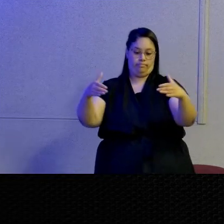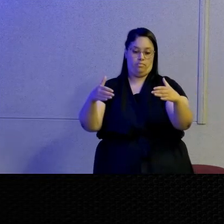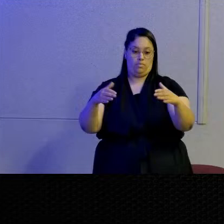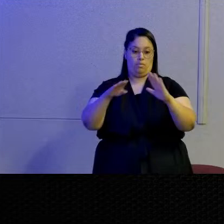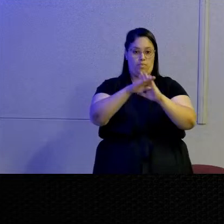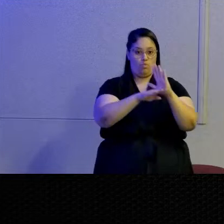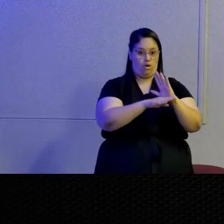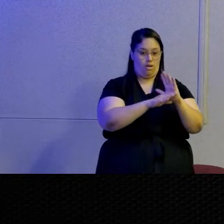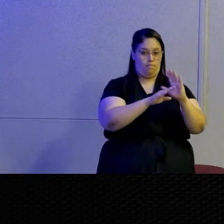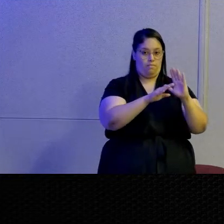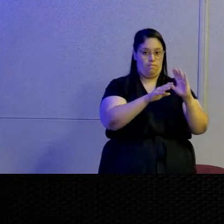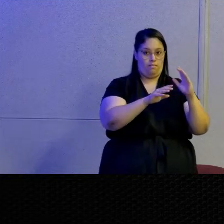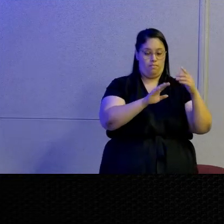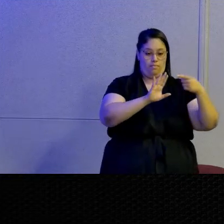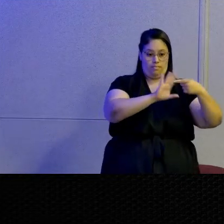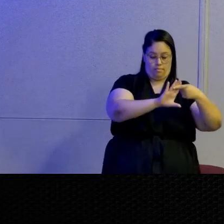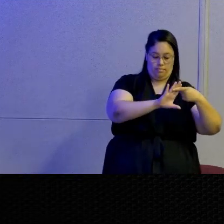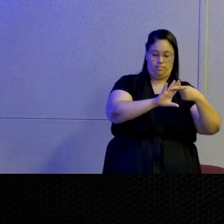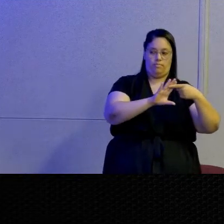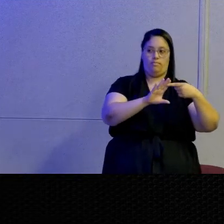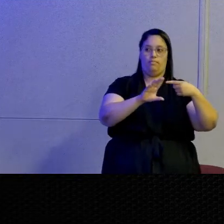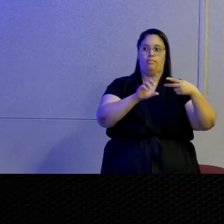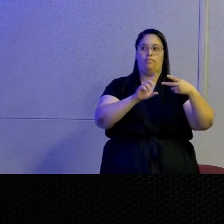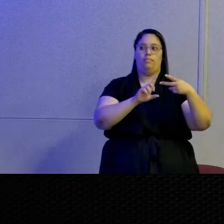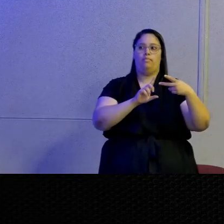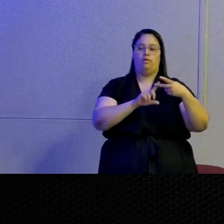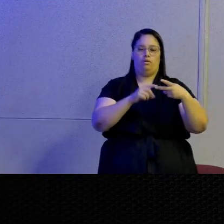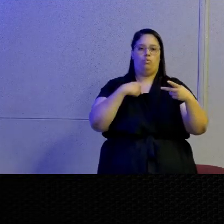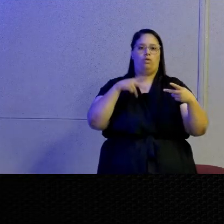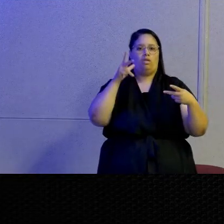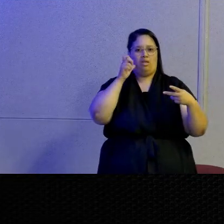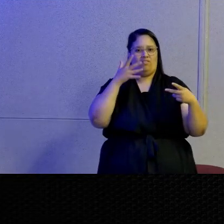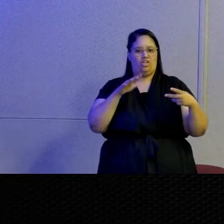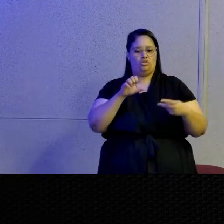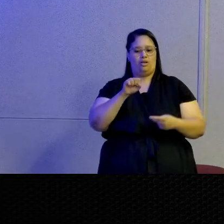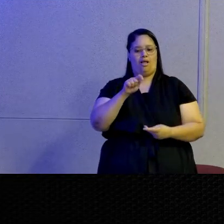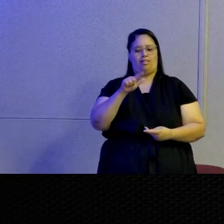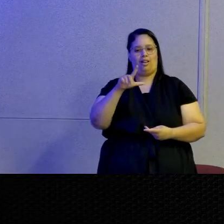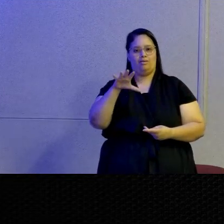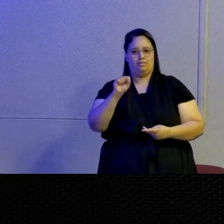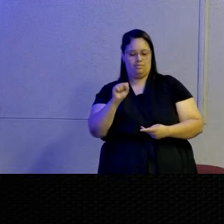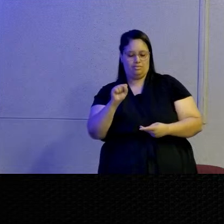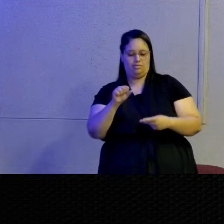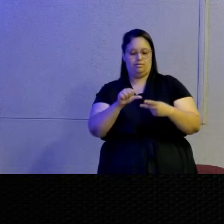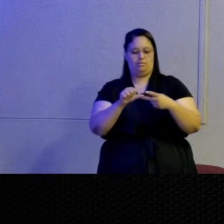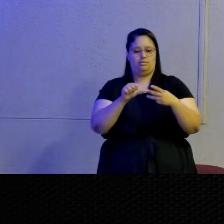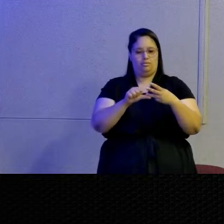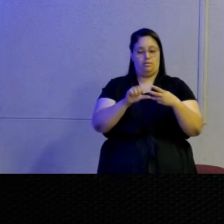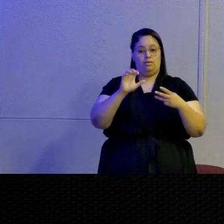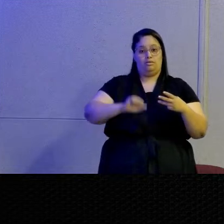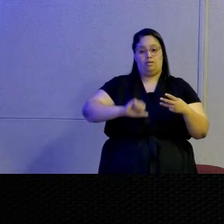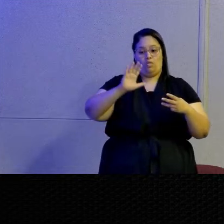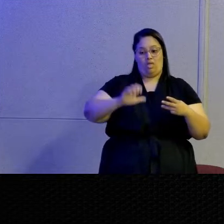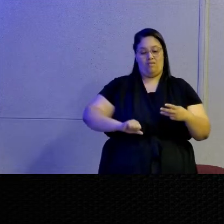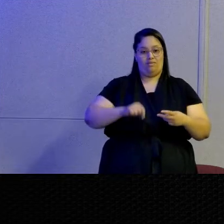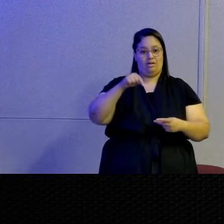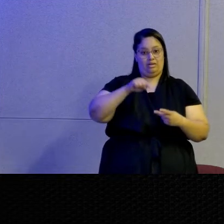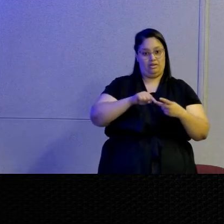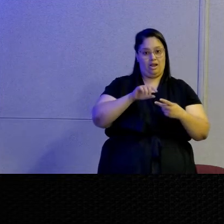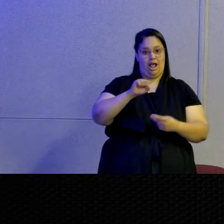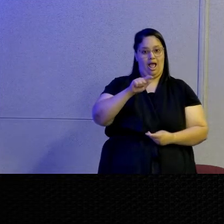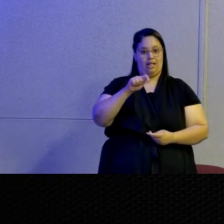itself. We have heard more about Atlas. And however, South African